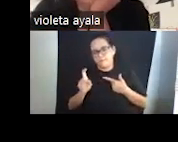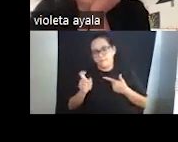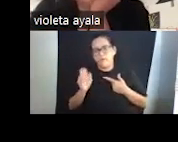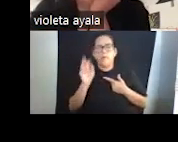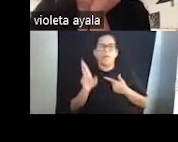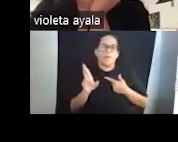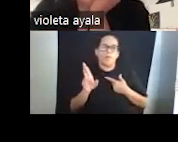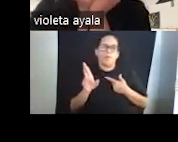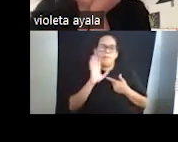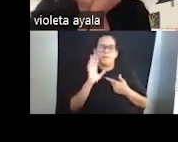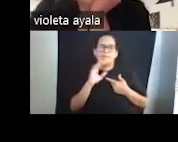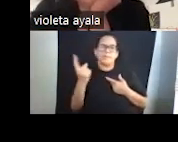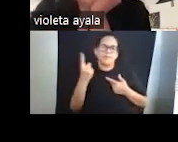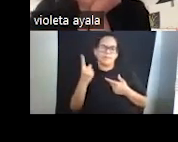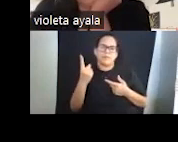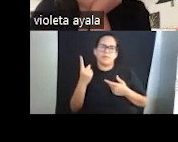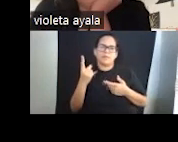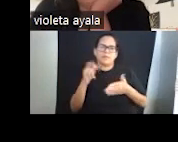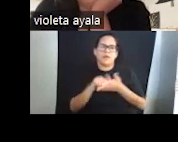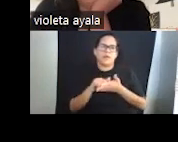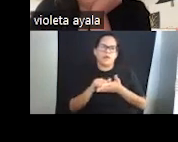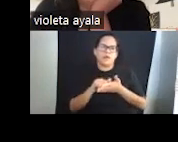Or is gonna be something that